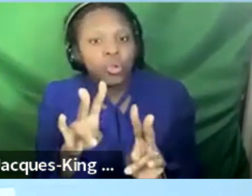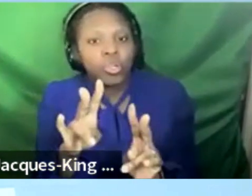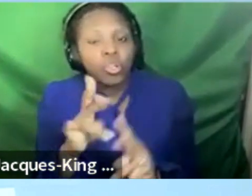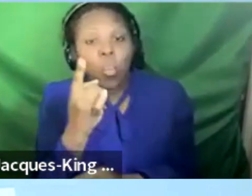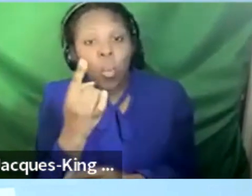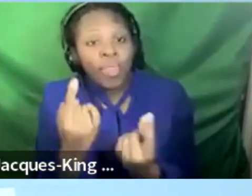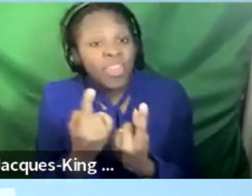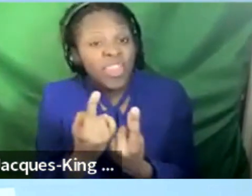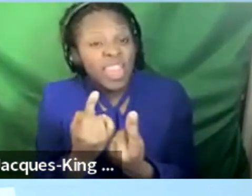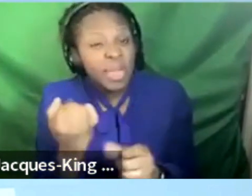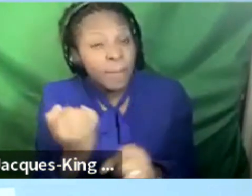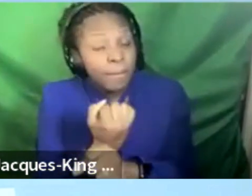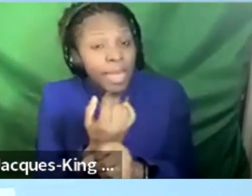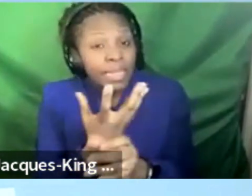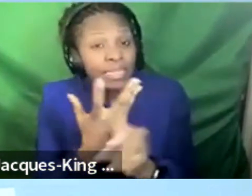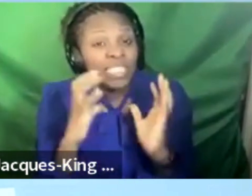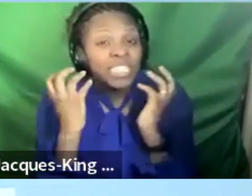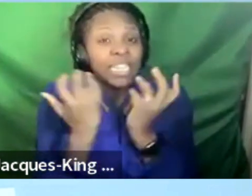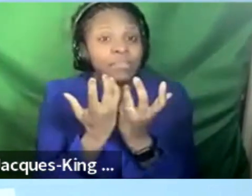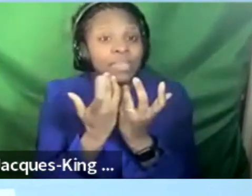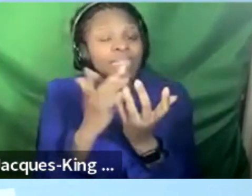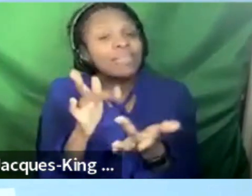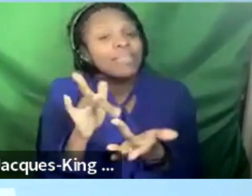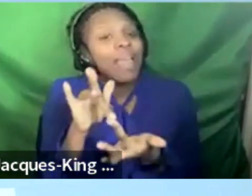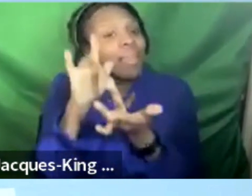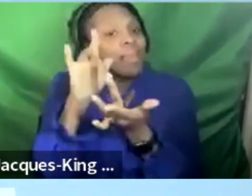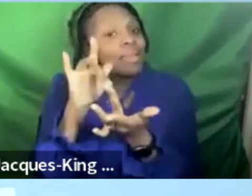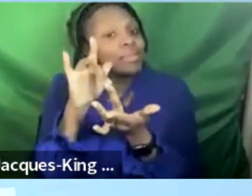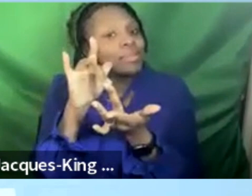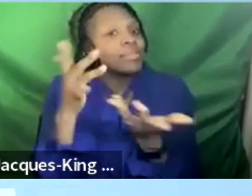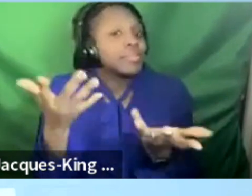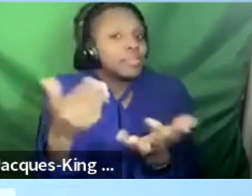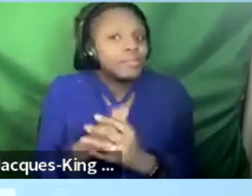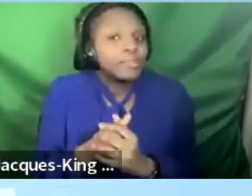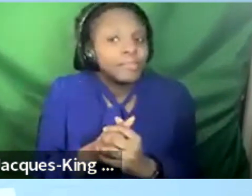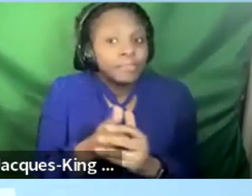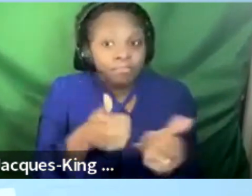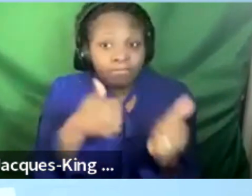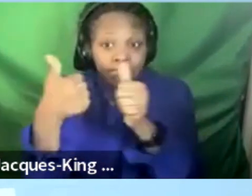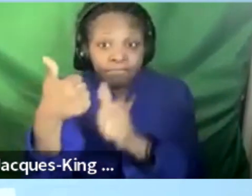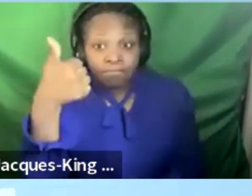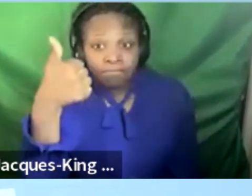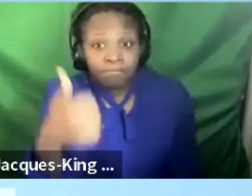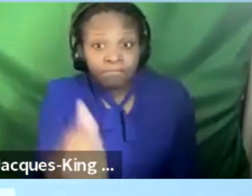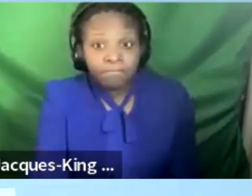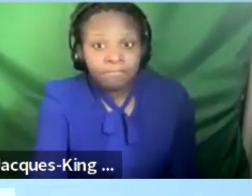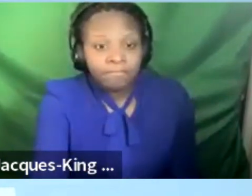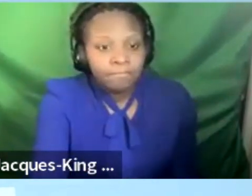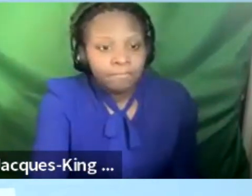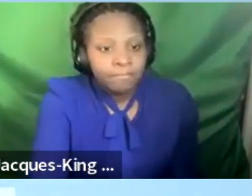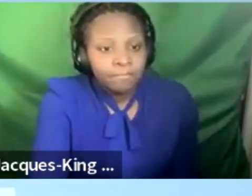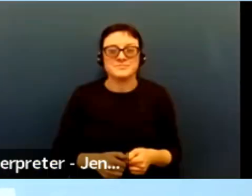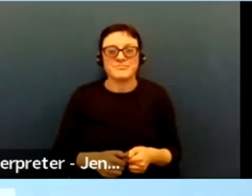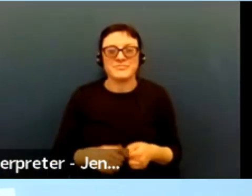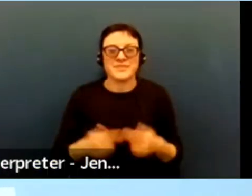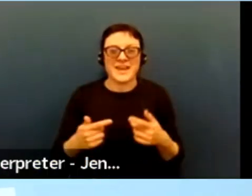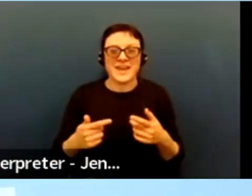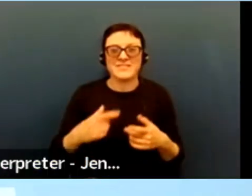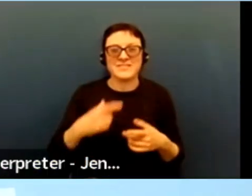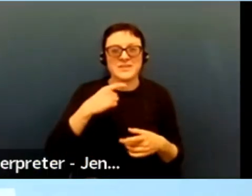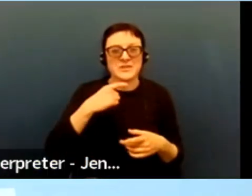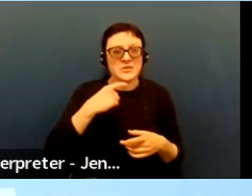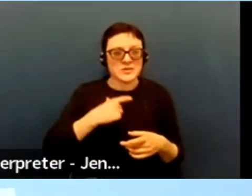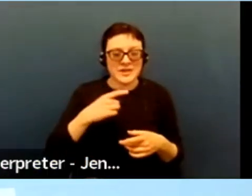about something awkward, that's not elegant. But it's, you're really looking for the, because that is one of the things that makes Shakespeare so astounding, is the